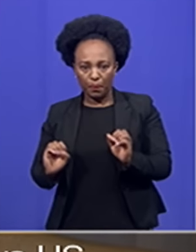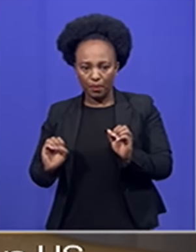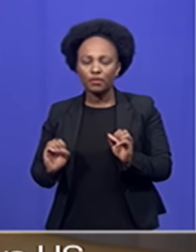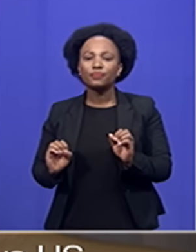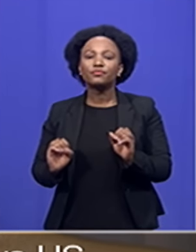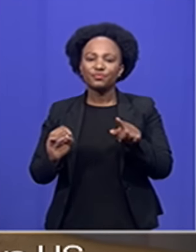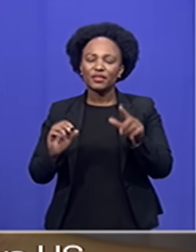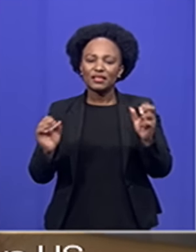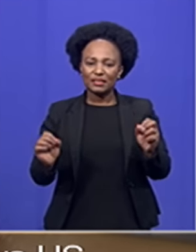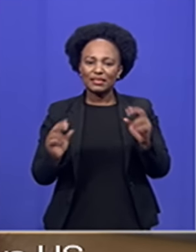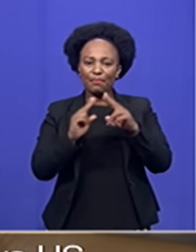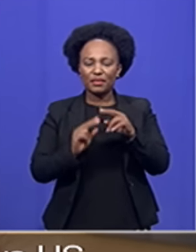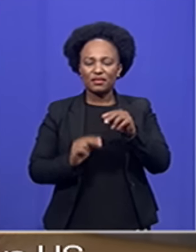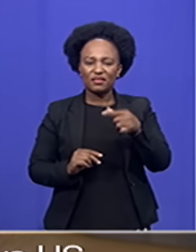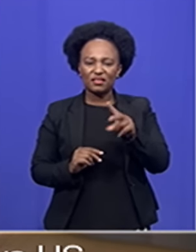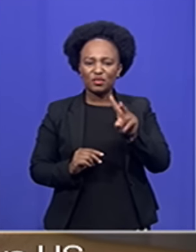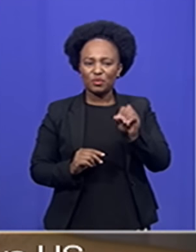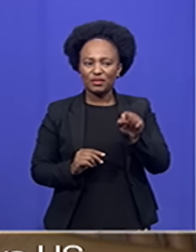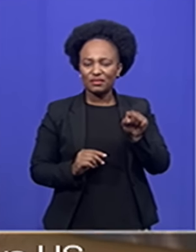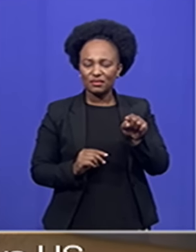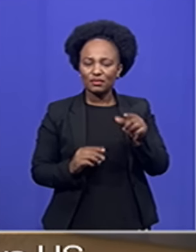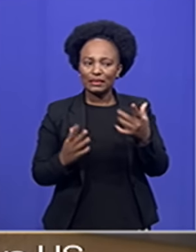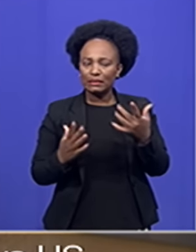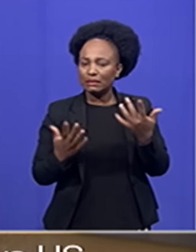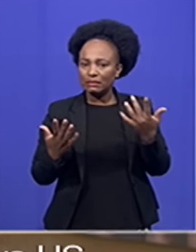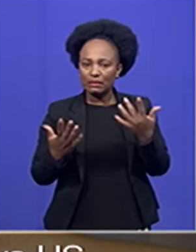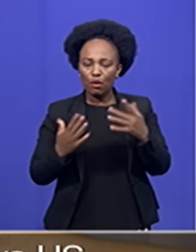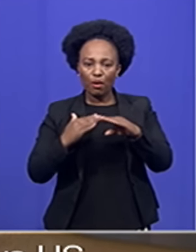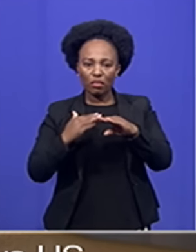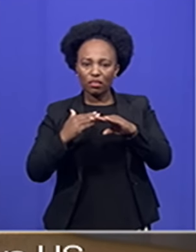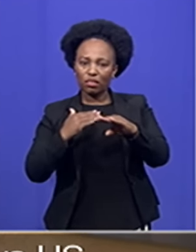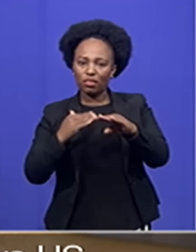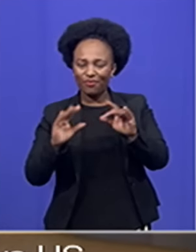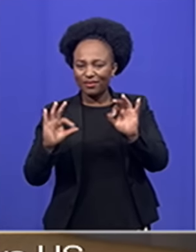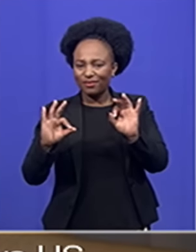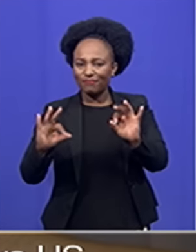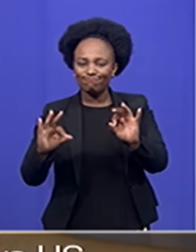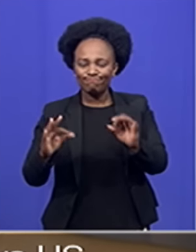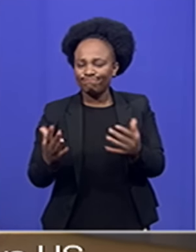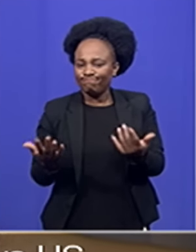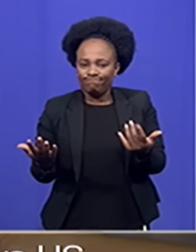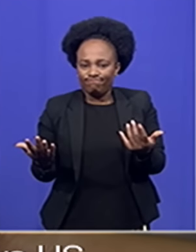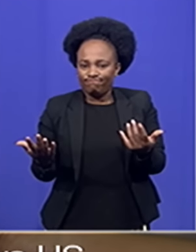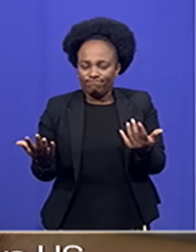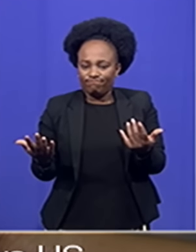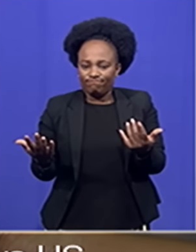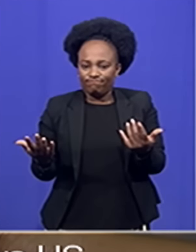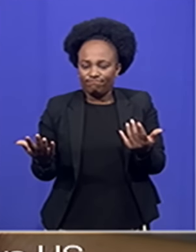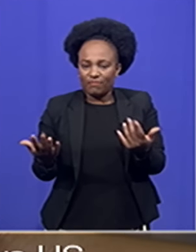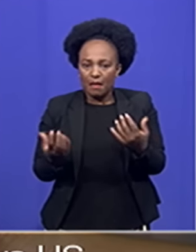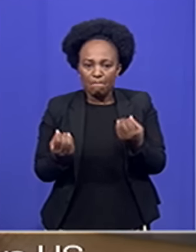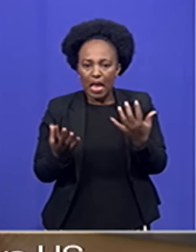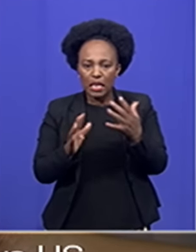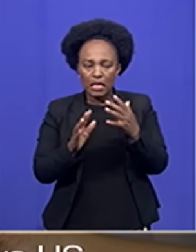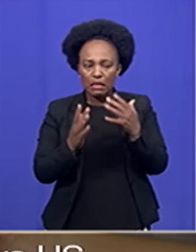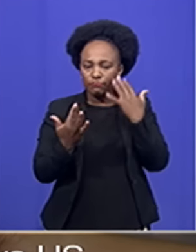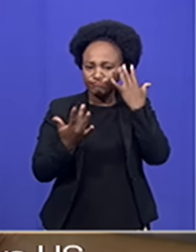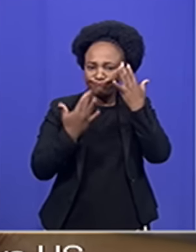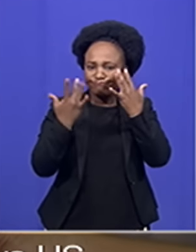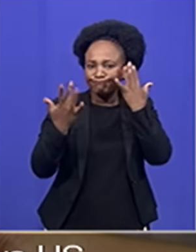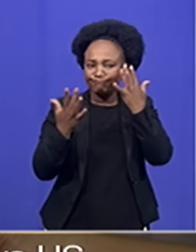this summit ya G20 botsitso ba teng le legitimacy ya teng then e tla ba le dipotso ena le dipuo